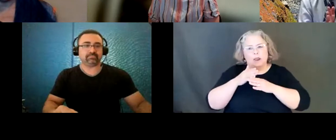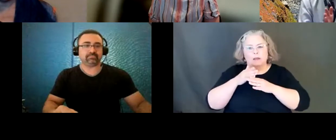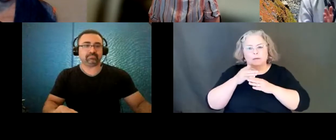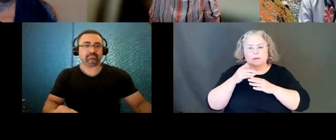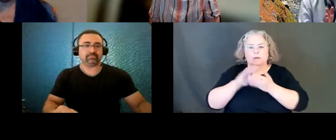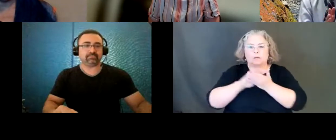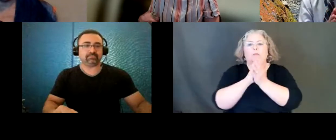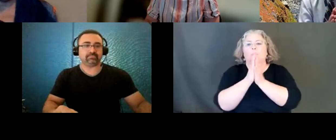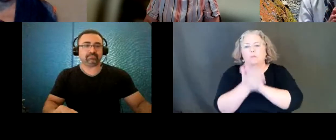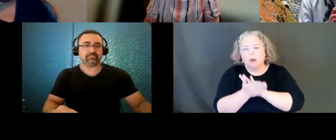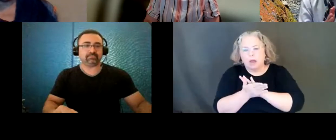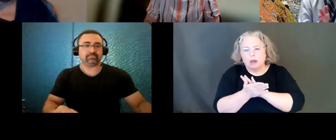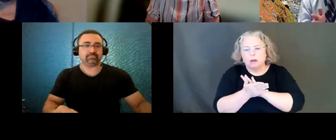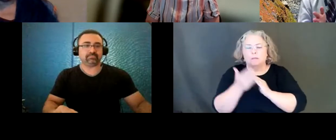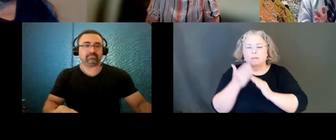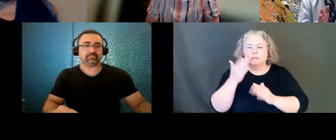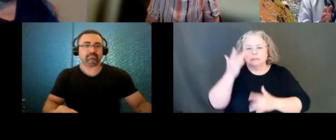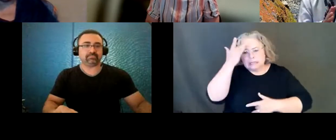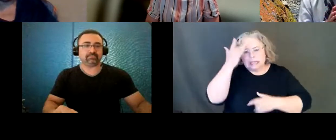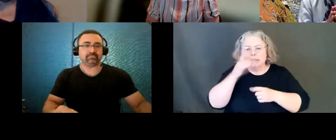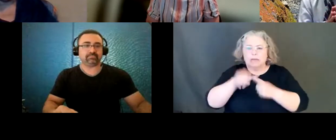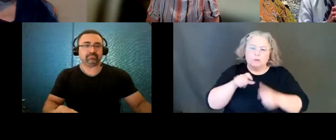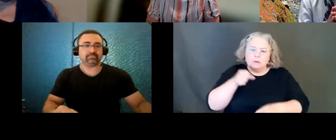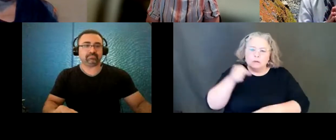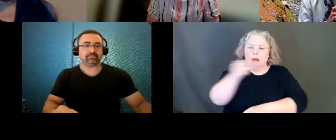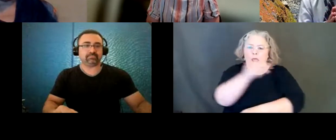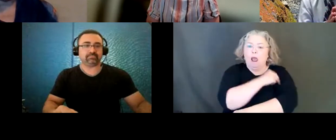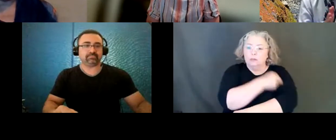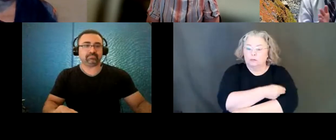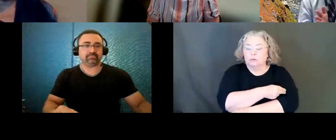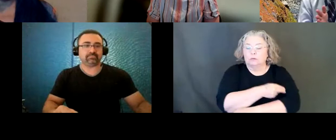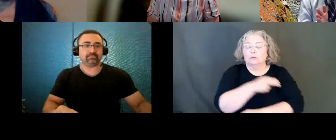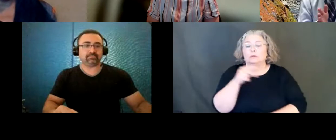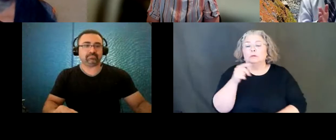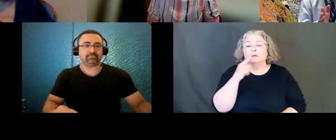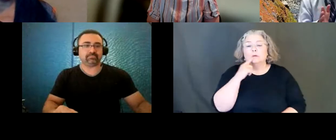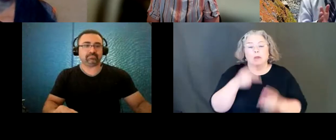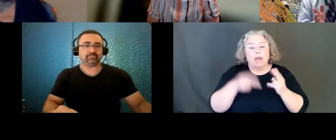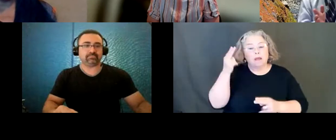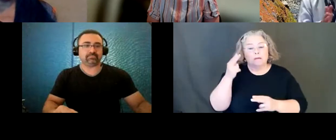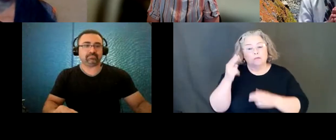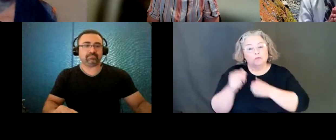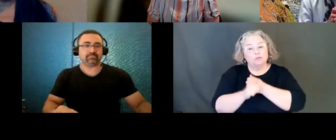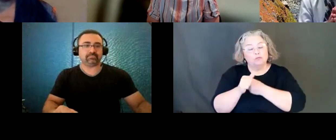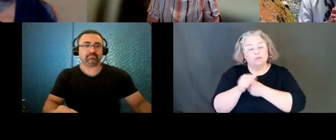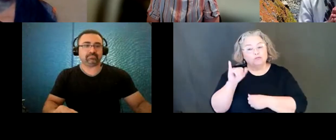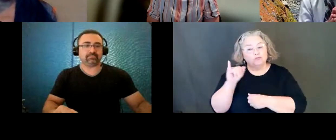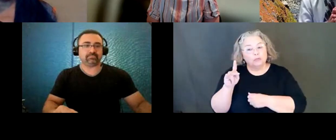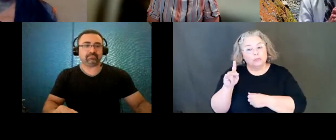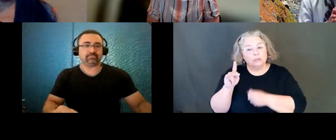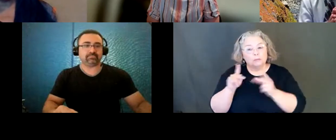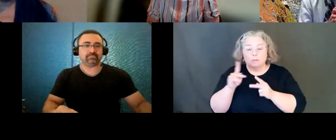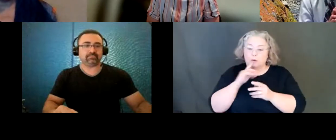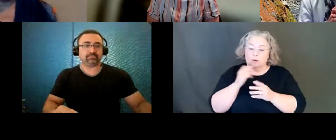to be hospitalized. And the other point is if you have high-risk people who are exposed to